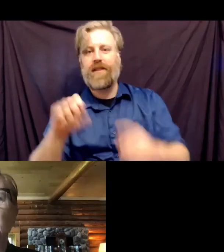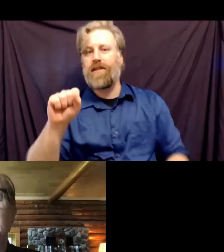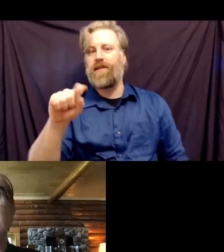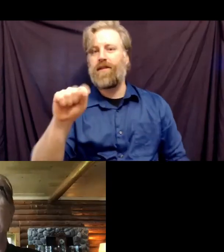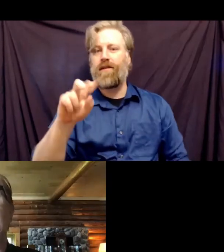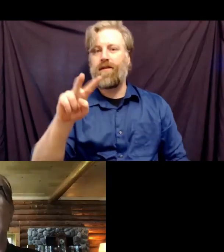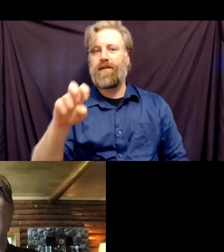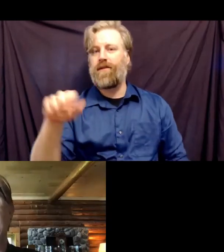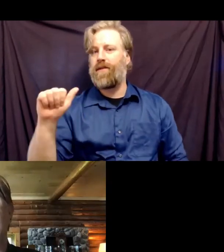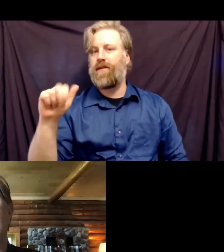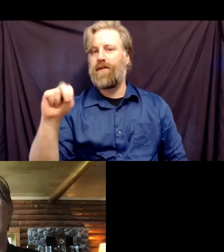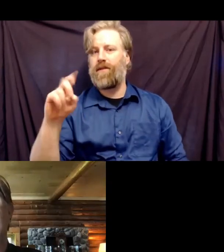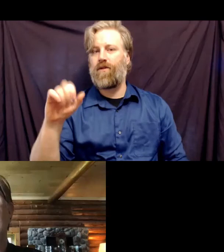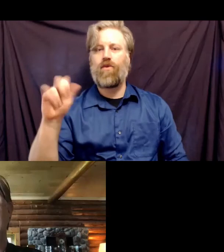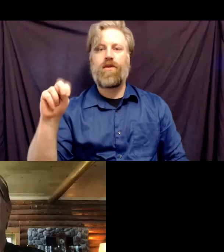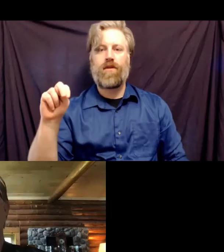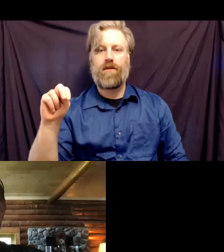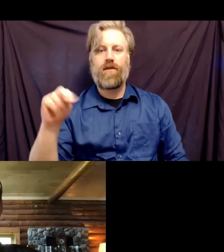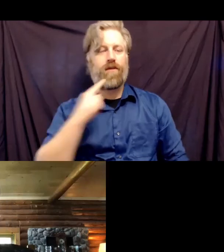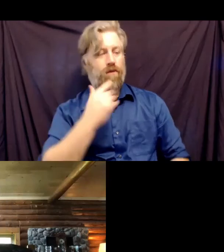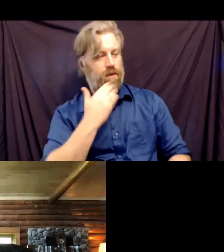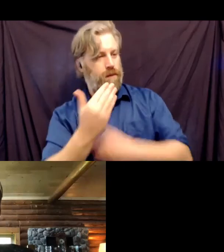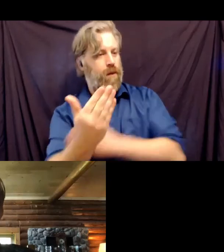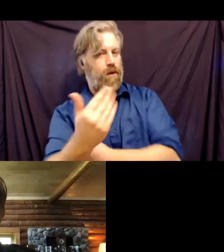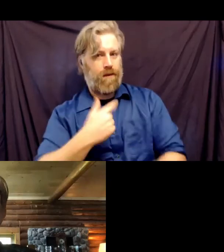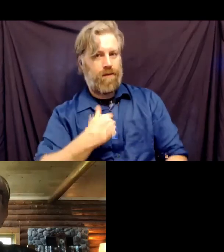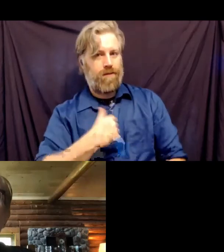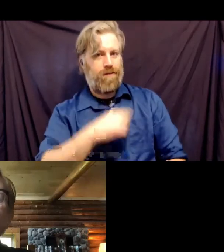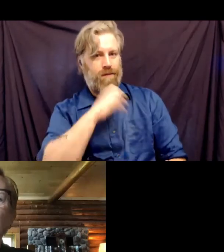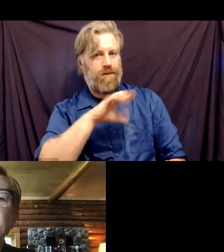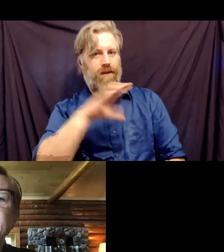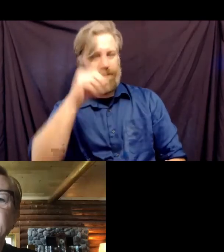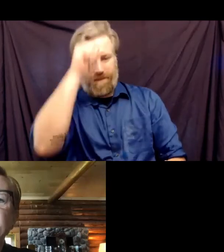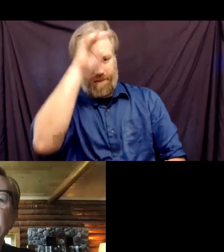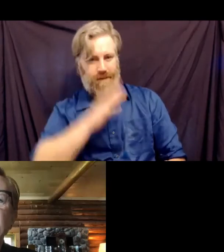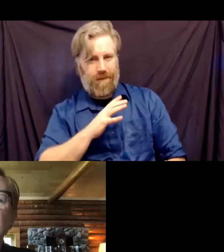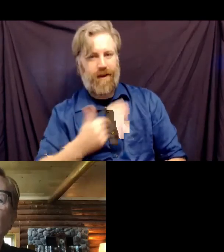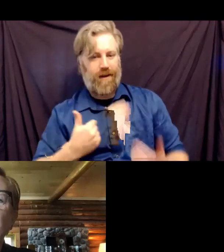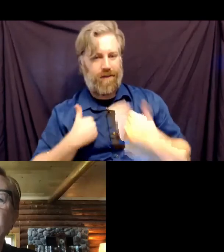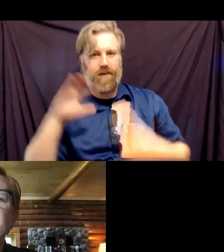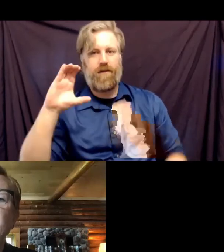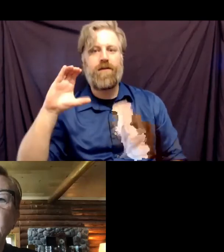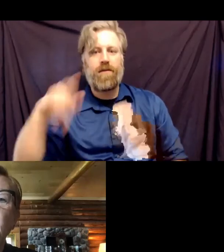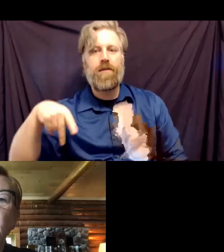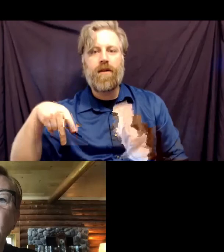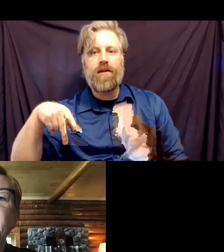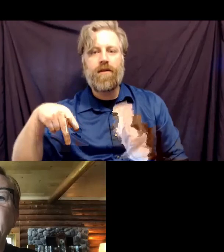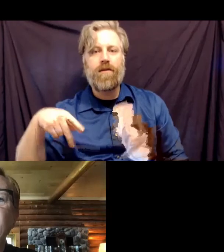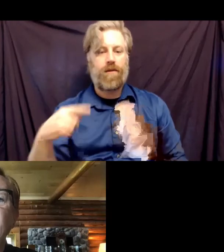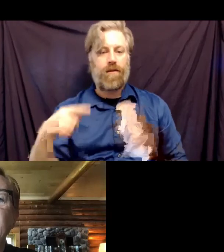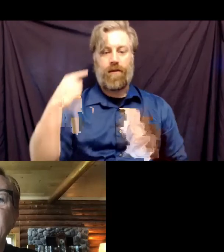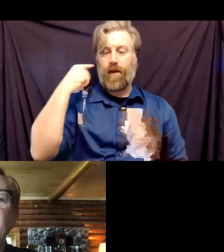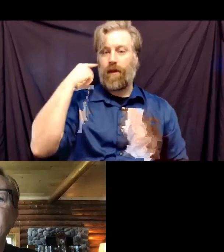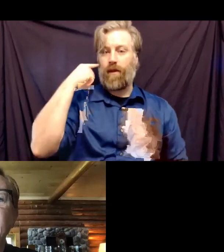"Good morning, Jerry. I'm a 50-year-old man with cerebral palsy. How can these exercises work for someone who may